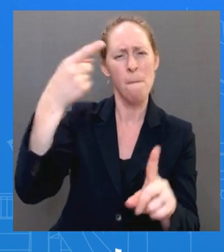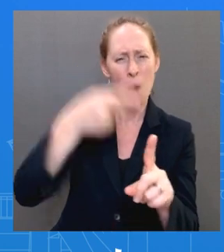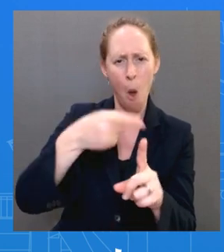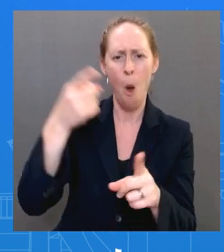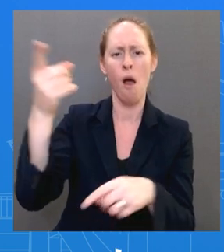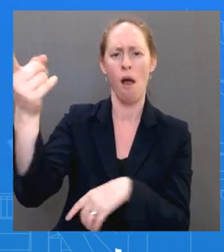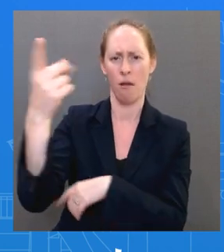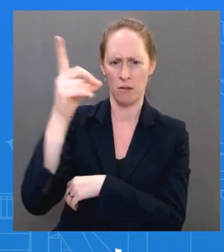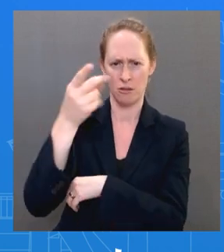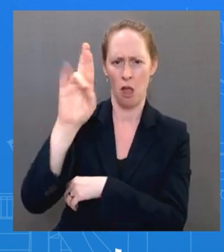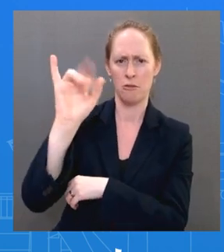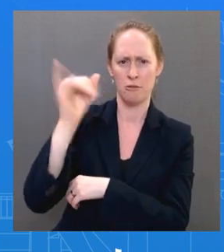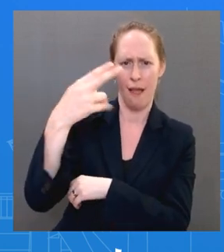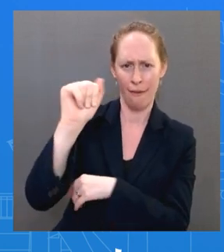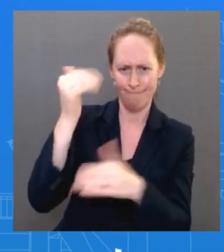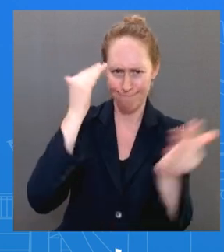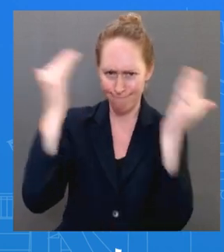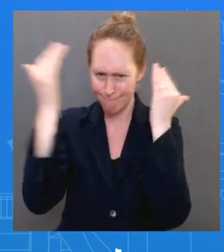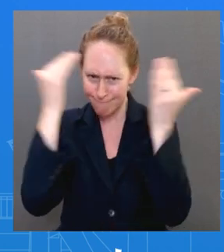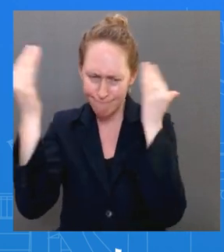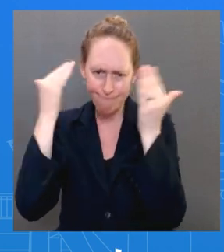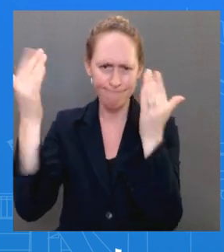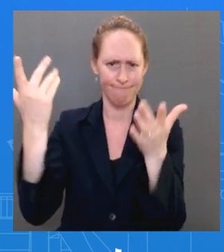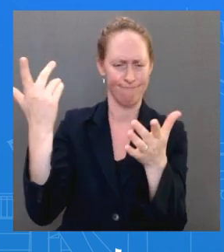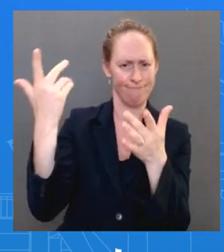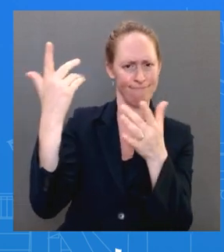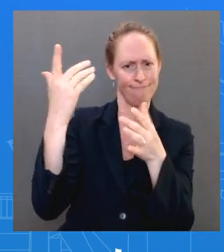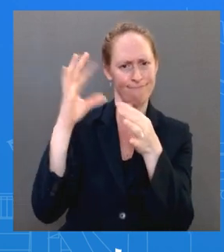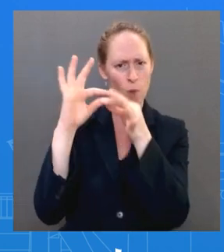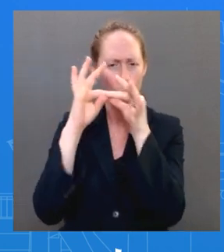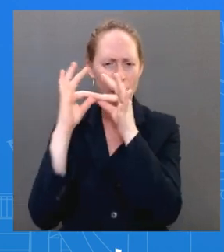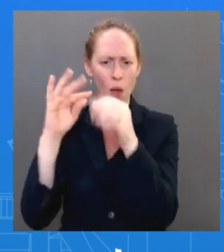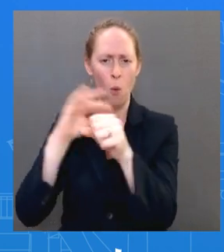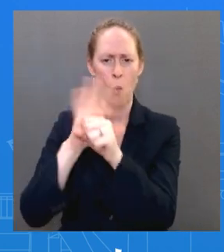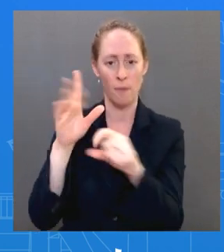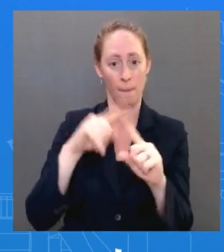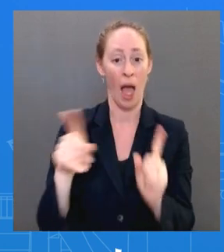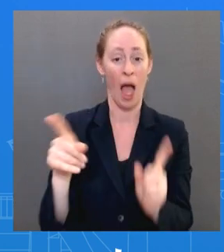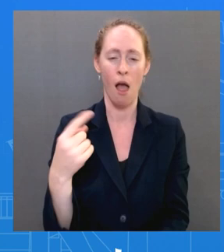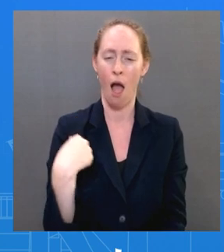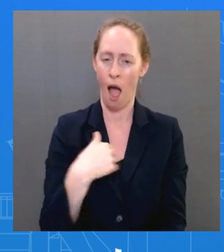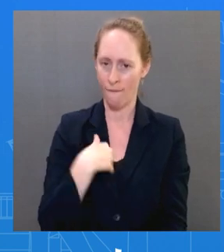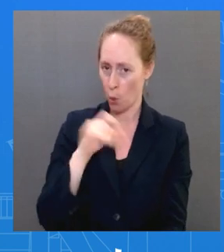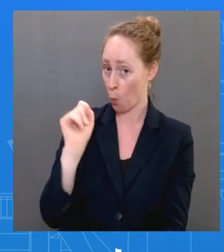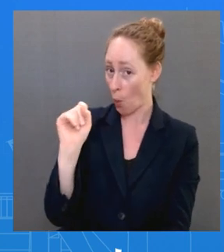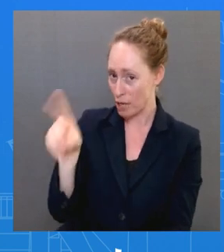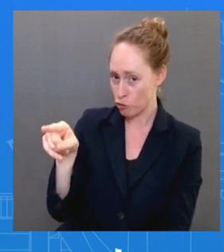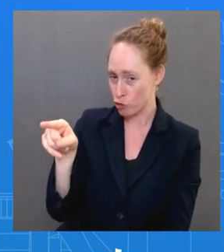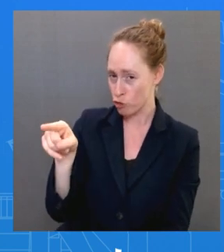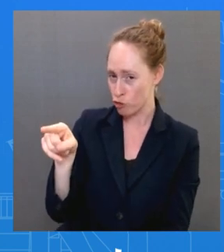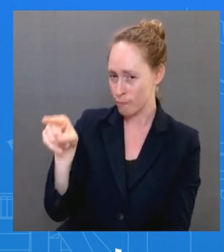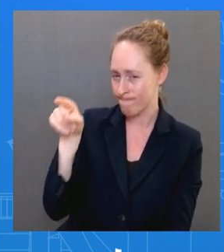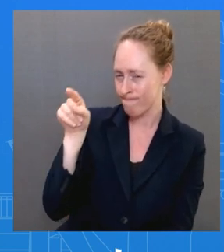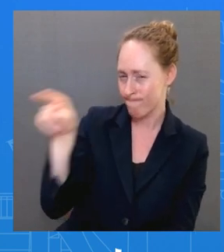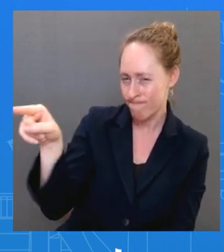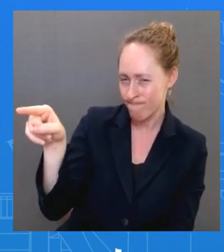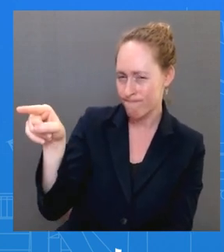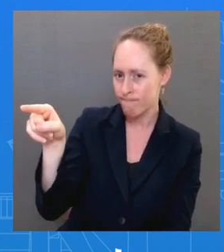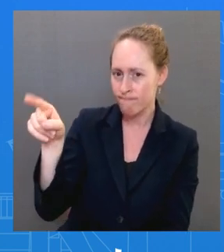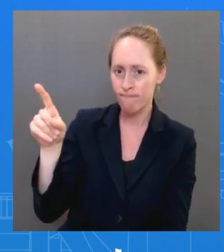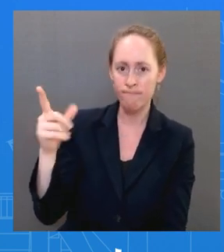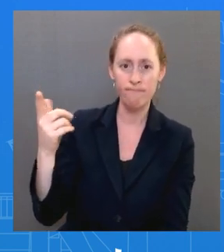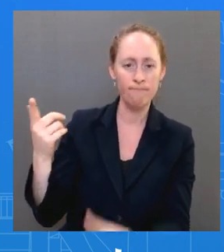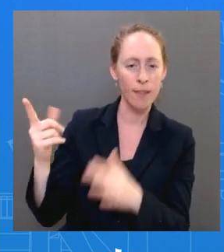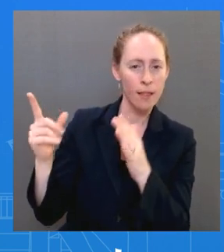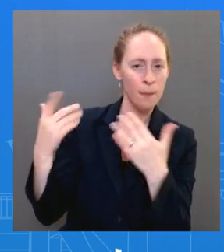response unit. But when we've got questions about, you know, his symptoms progressing, he had a fever last night. His